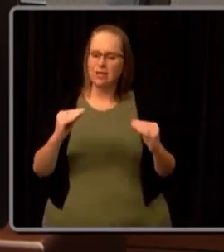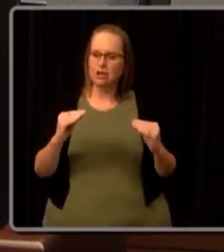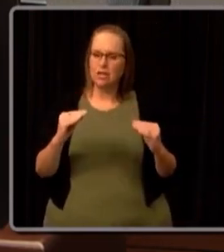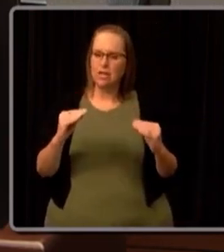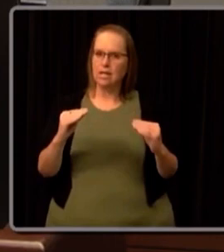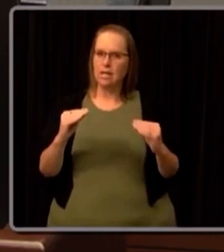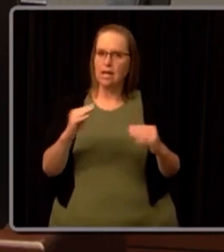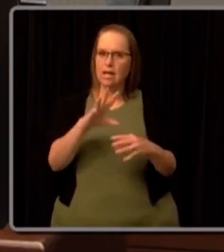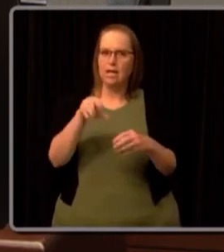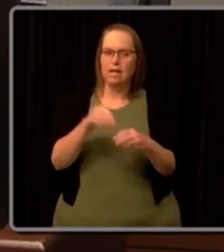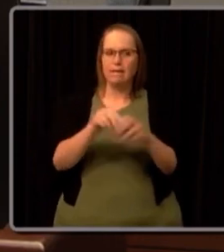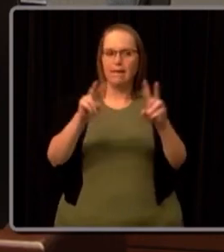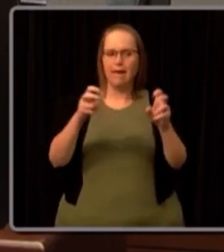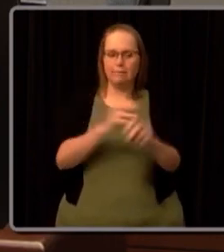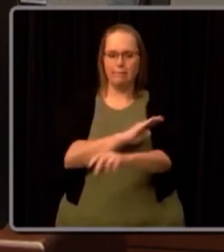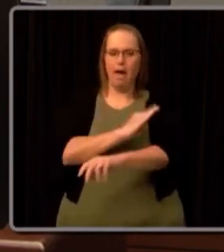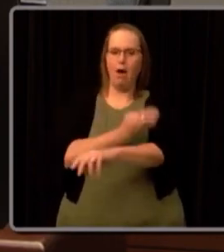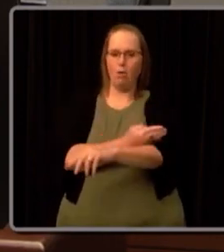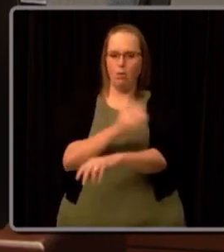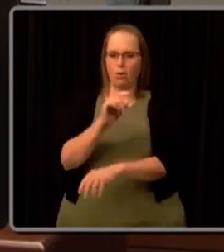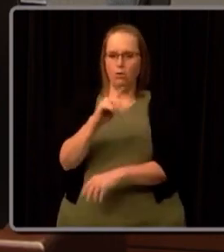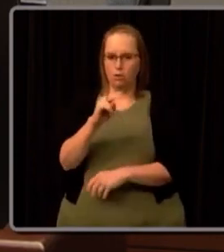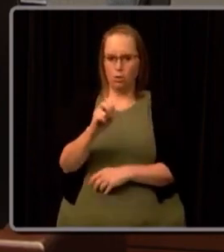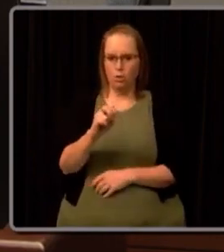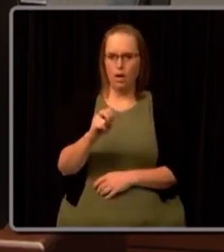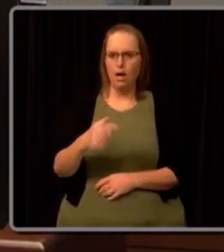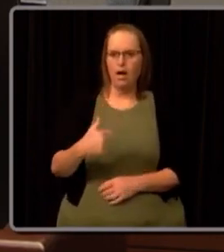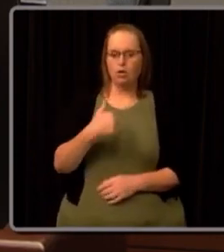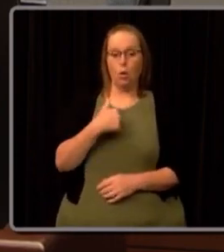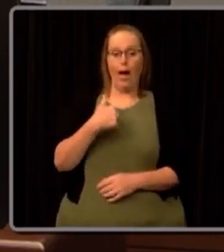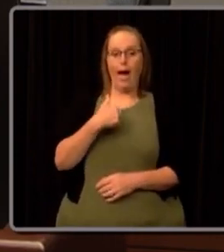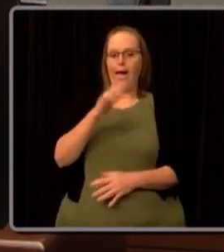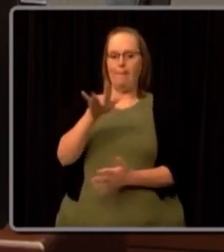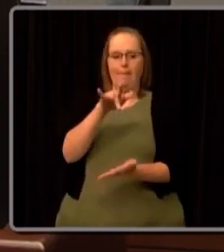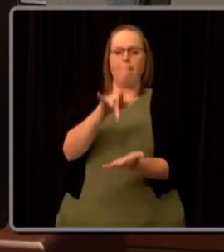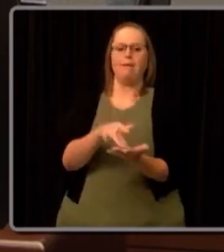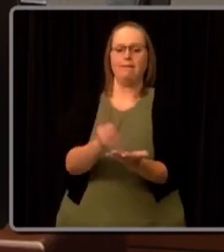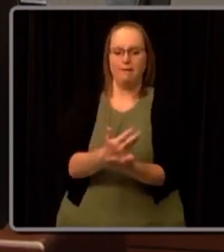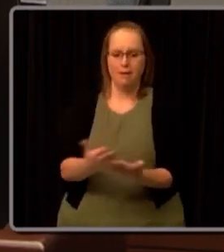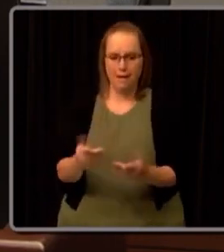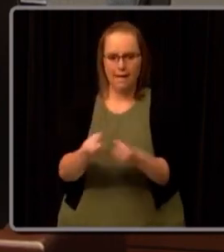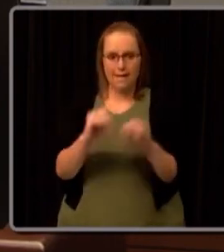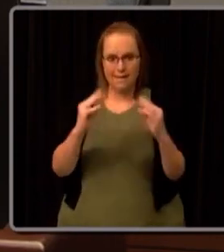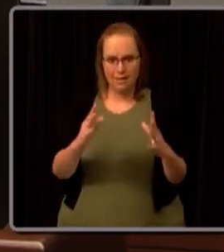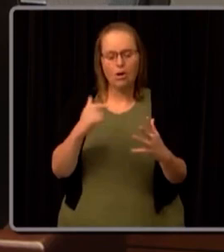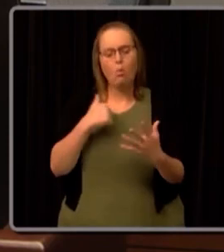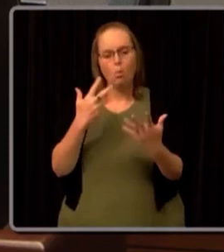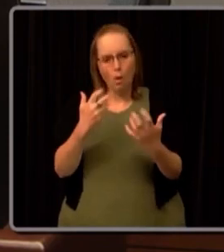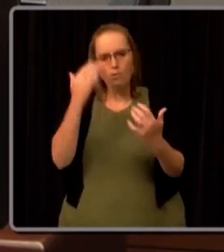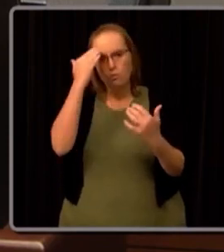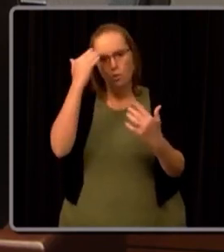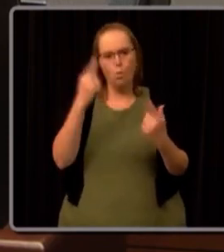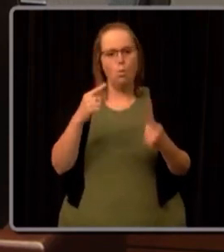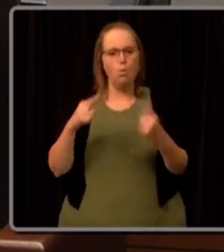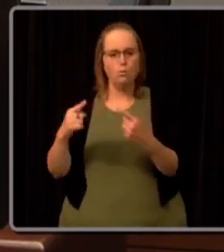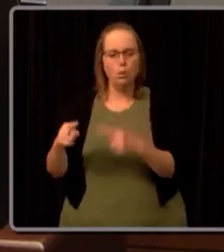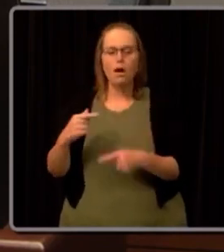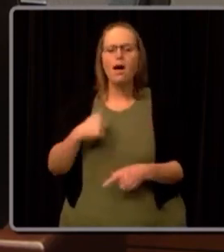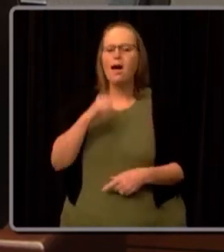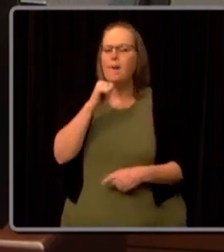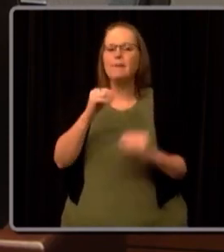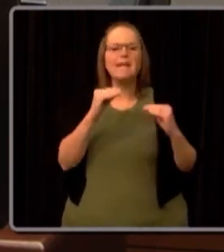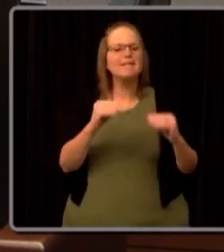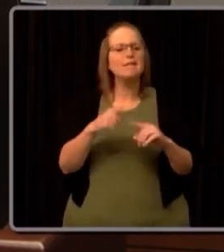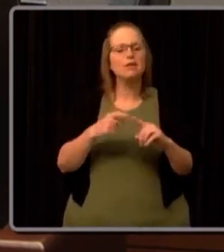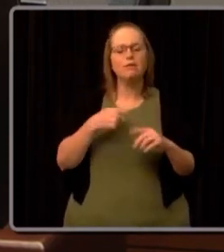or the power zone. And that means I'm in the middle of it all as a teacher, because I want to know what's going on. I'm not teaching from